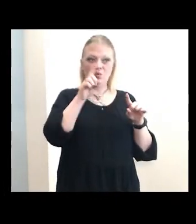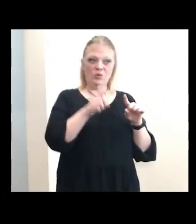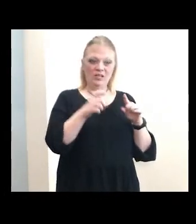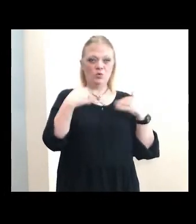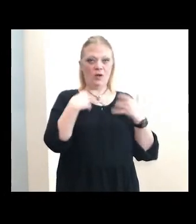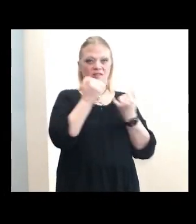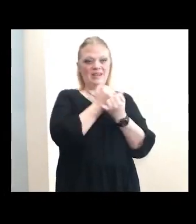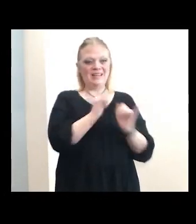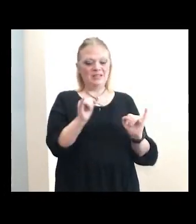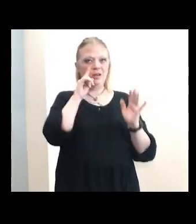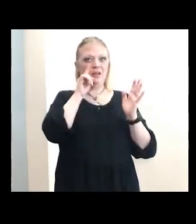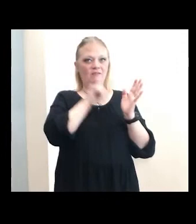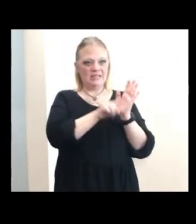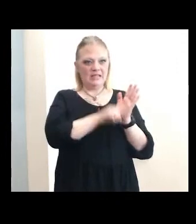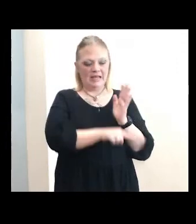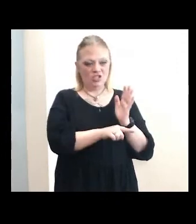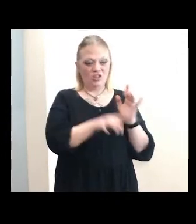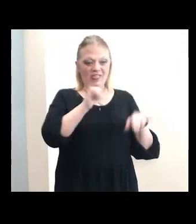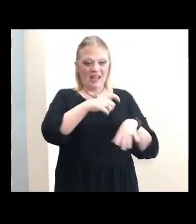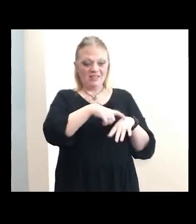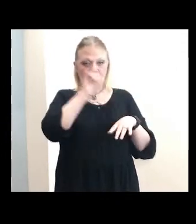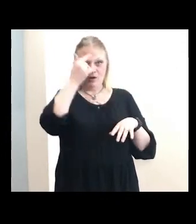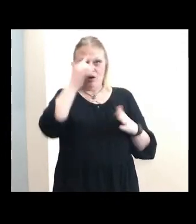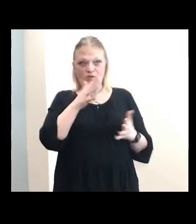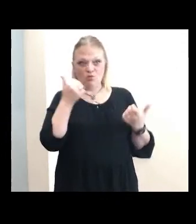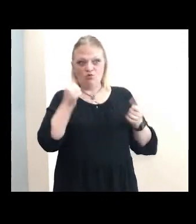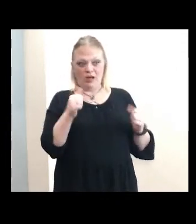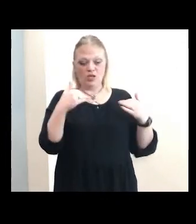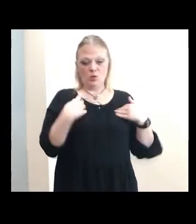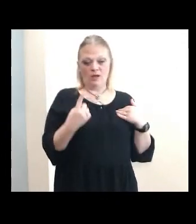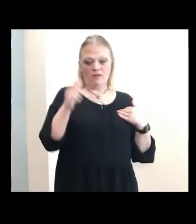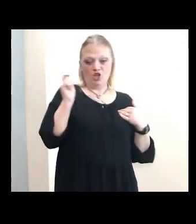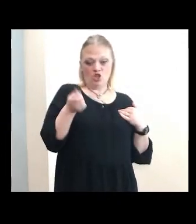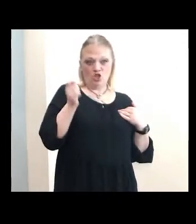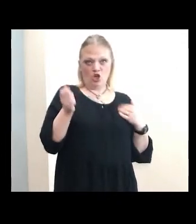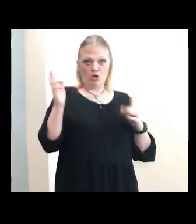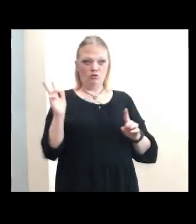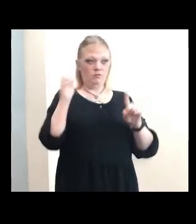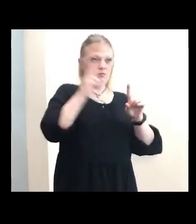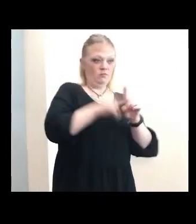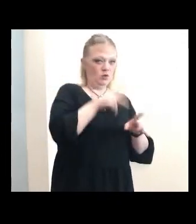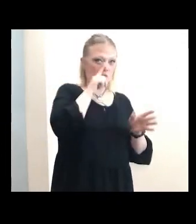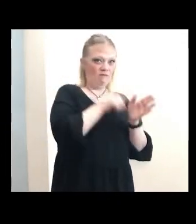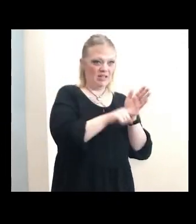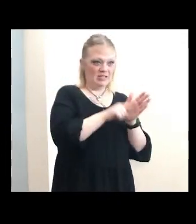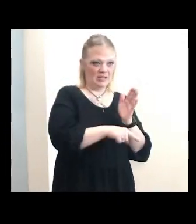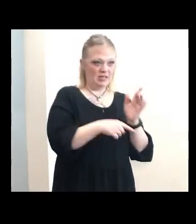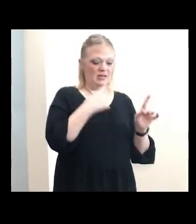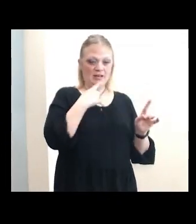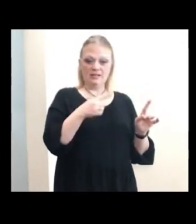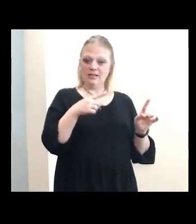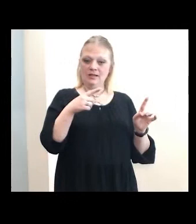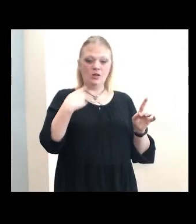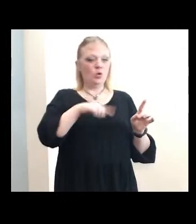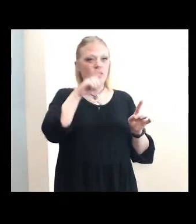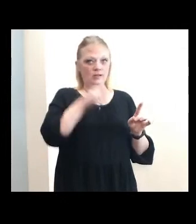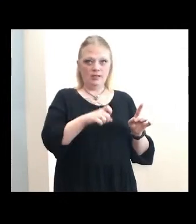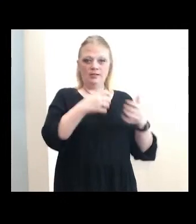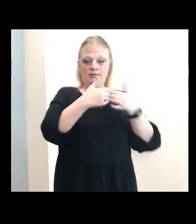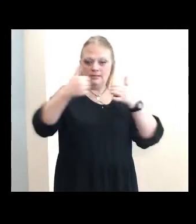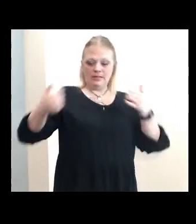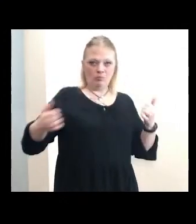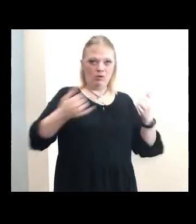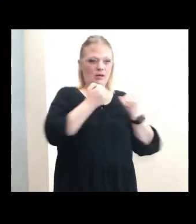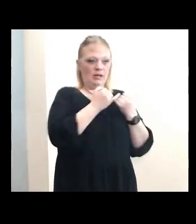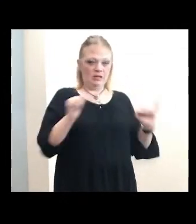independent investigation. At that time, the governor was trying to have this one judge appointed to do the investigation. I said we need a truly independent investigation.